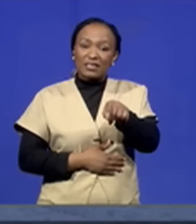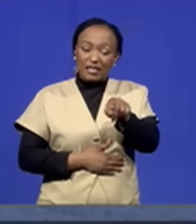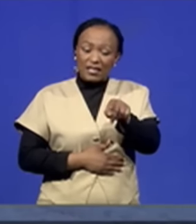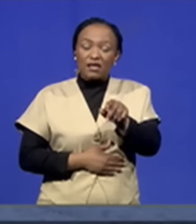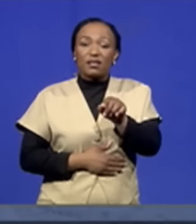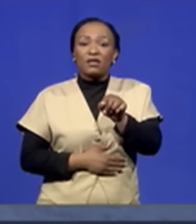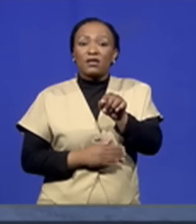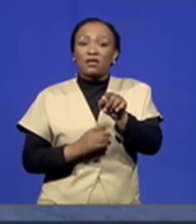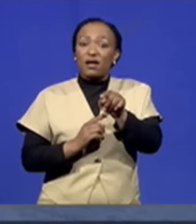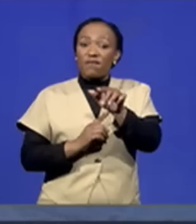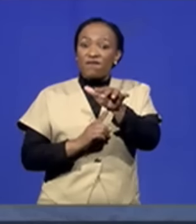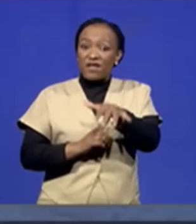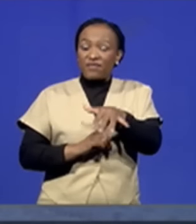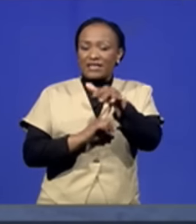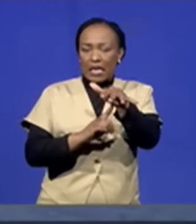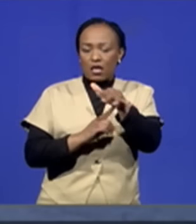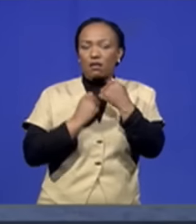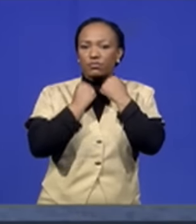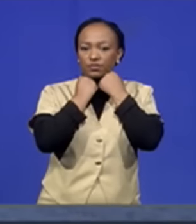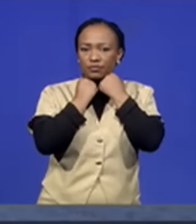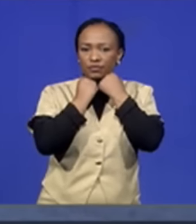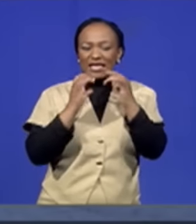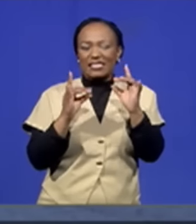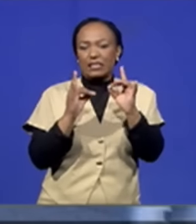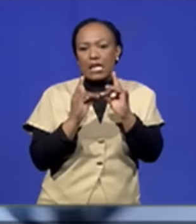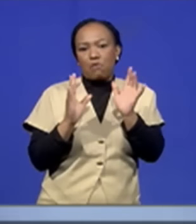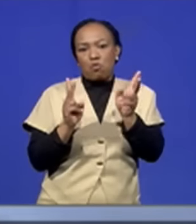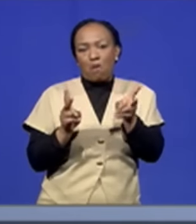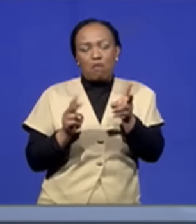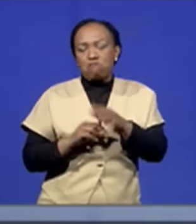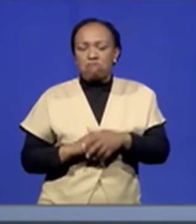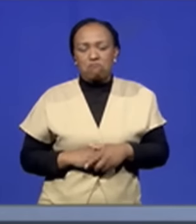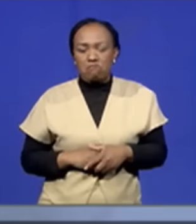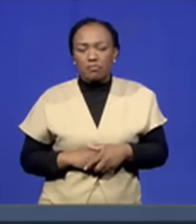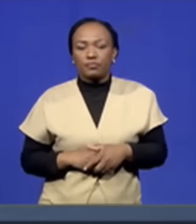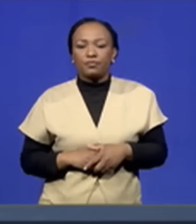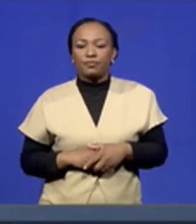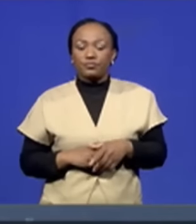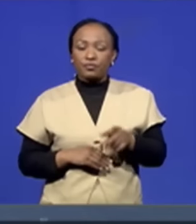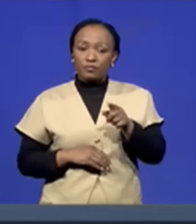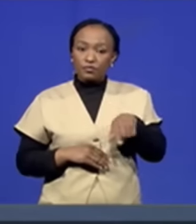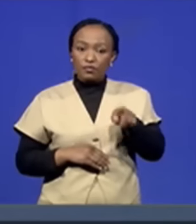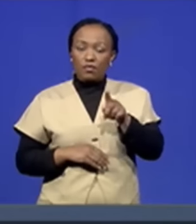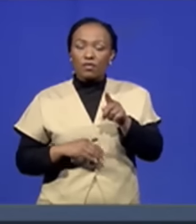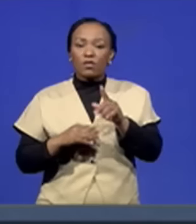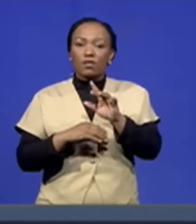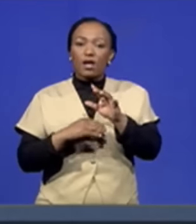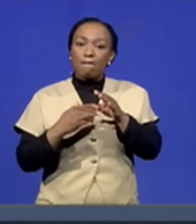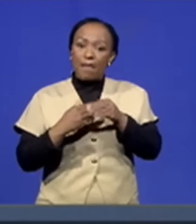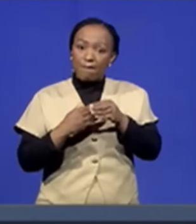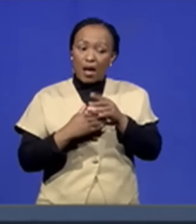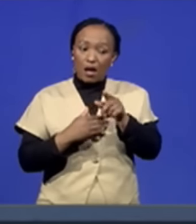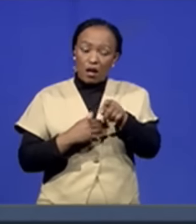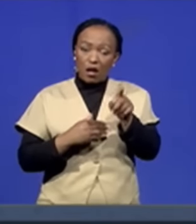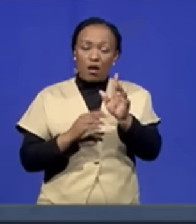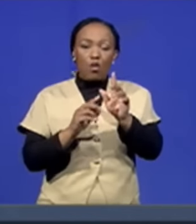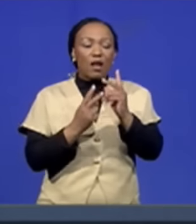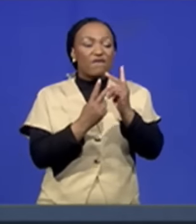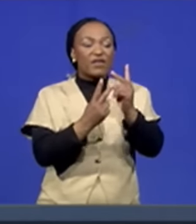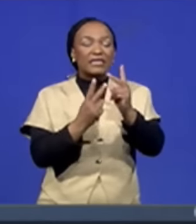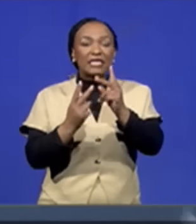15 e seng kwa stadiumong jaaka go tlwaelegile. Batlhankedi ba lekoko ba tlile go etela bommasepala bagolo botlhe ba le